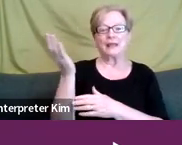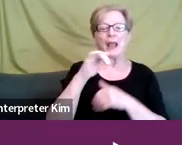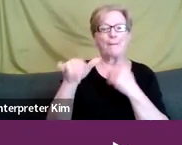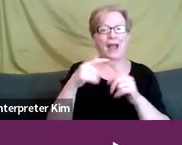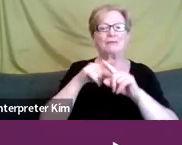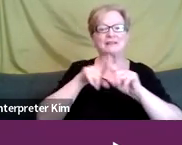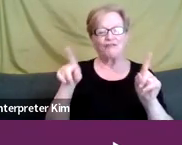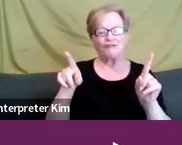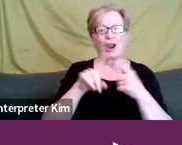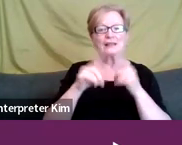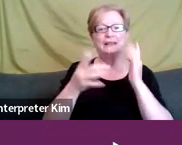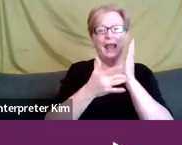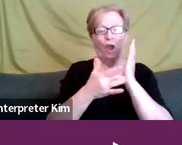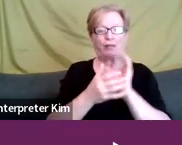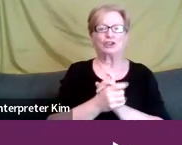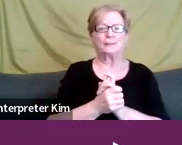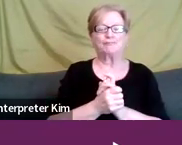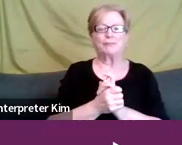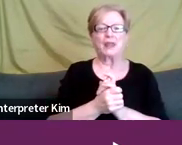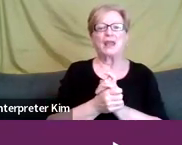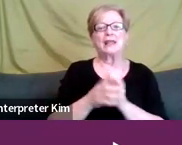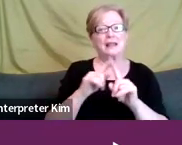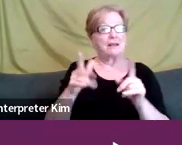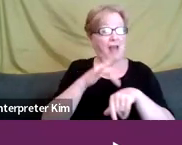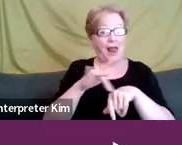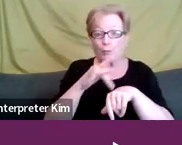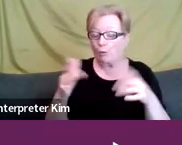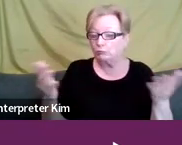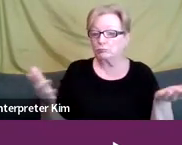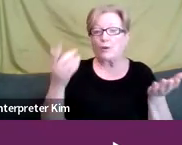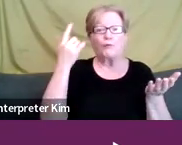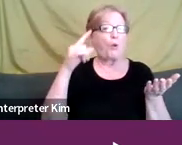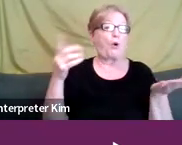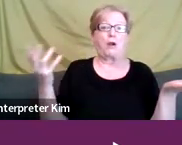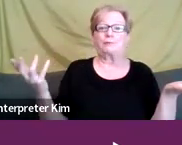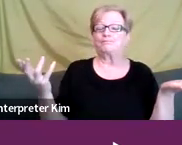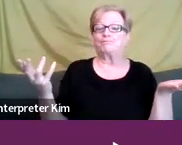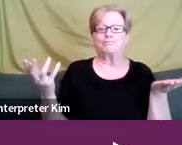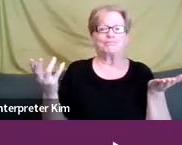different technologies that is available